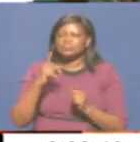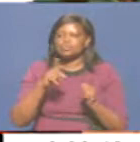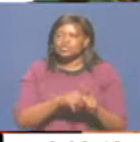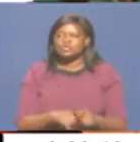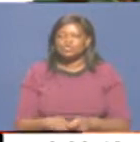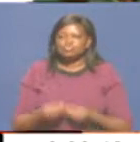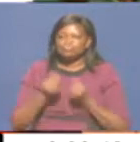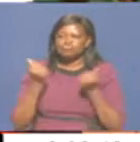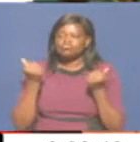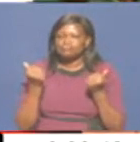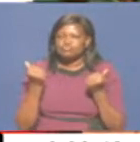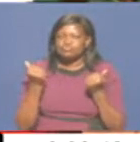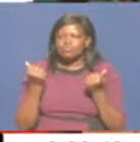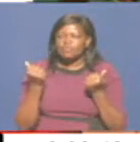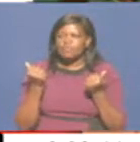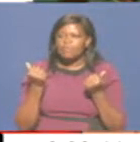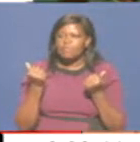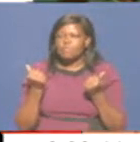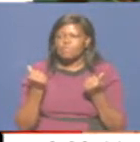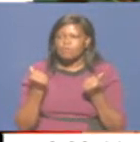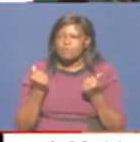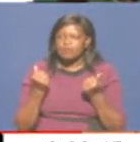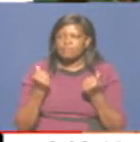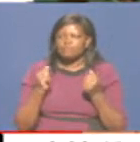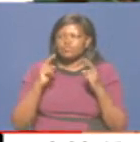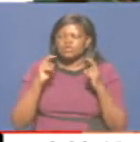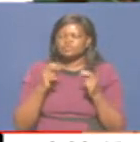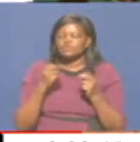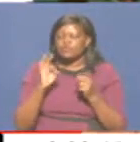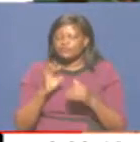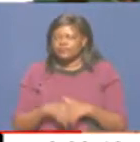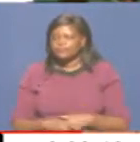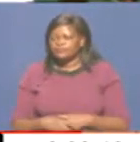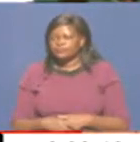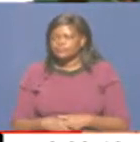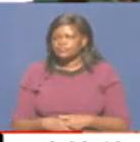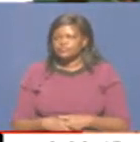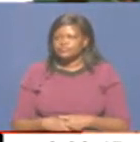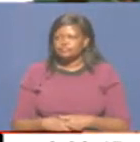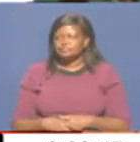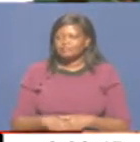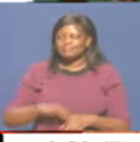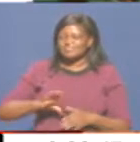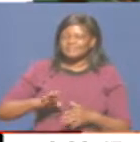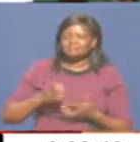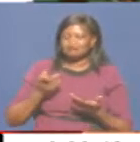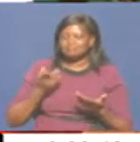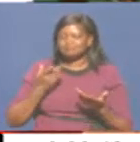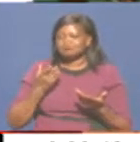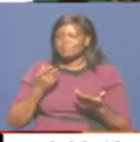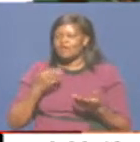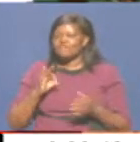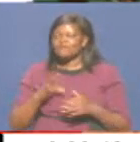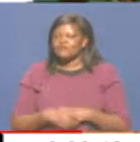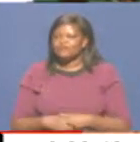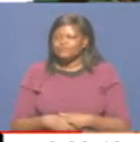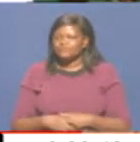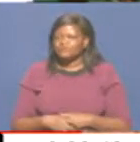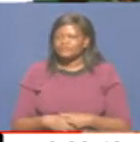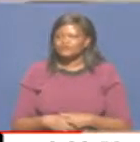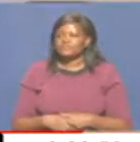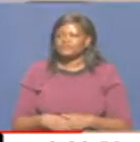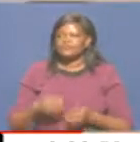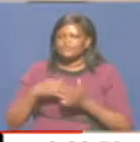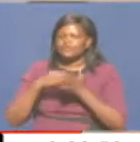address the issue of the deficiency in respect of vulnerabilities